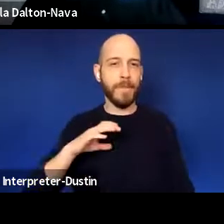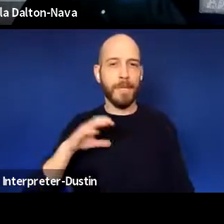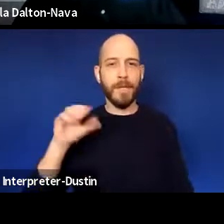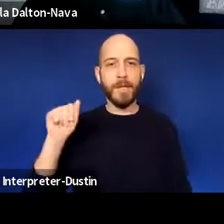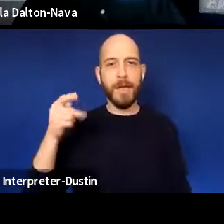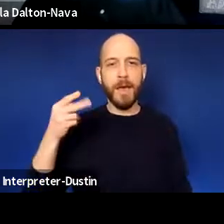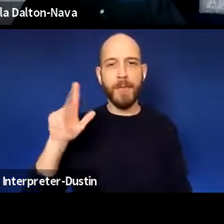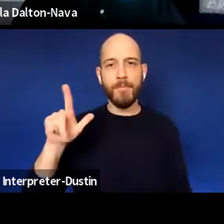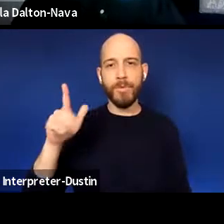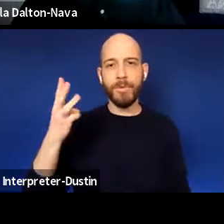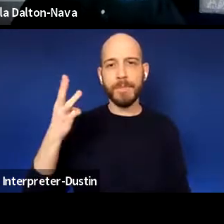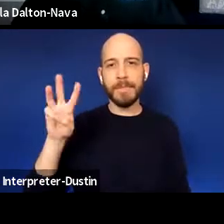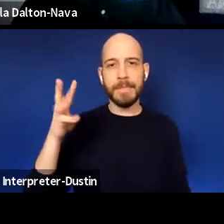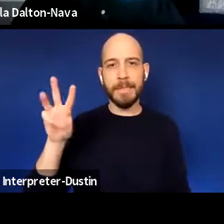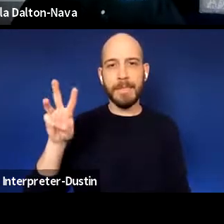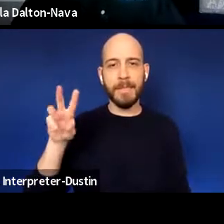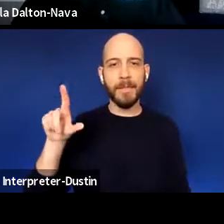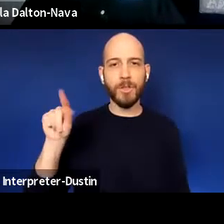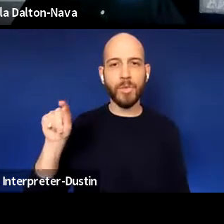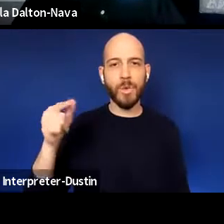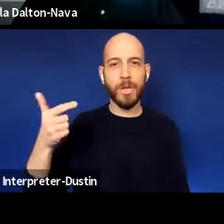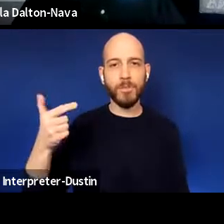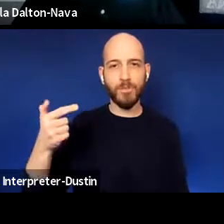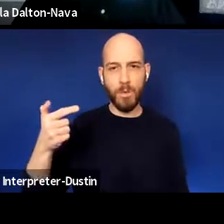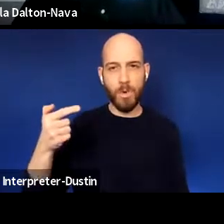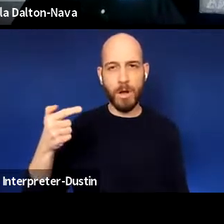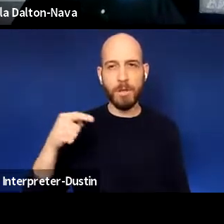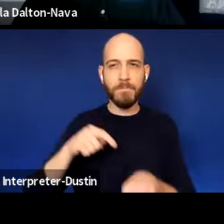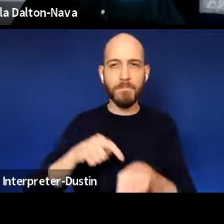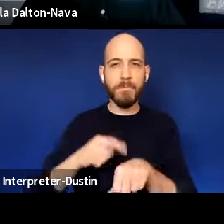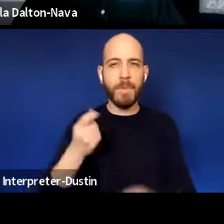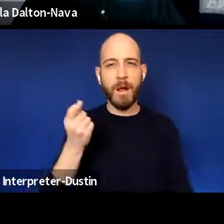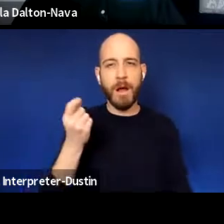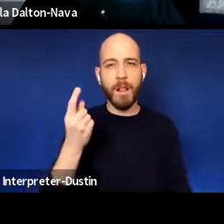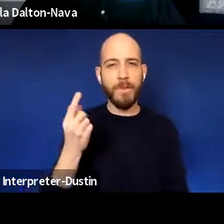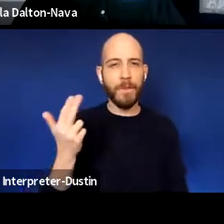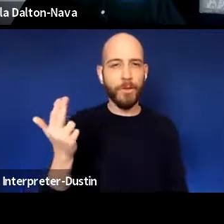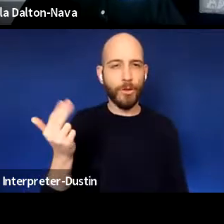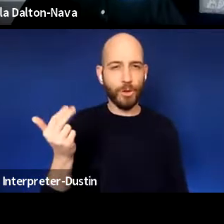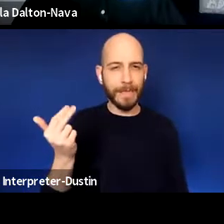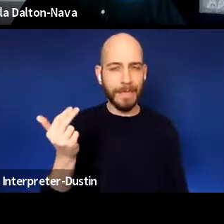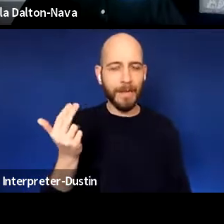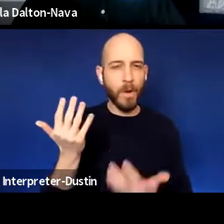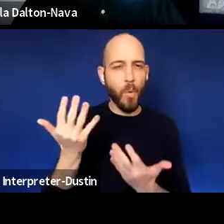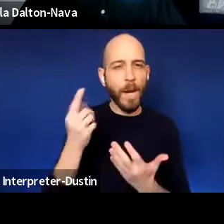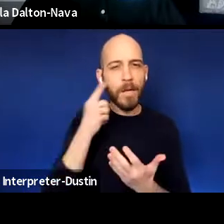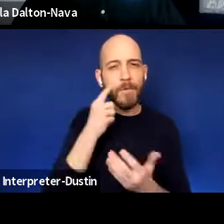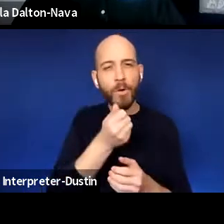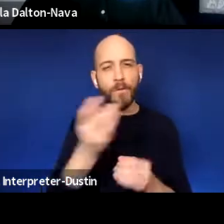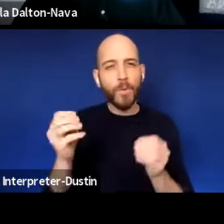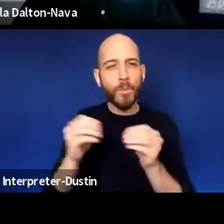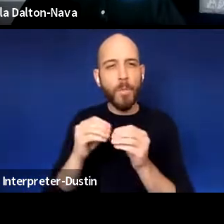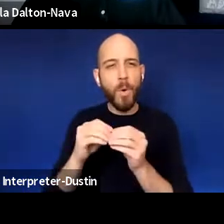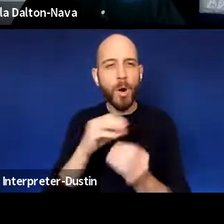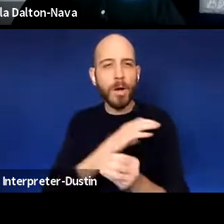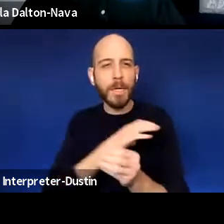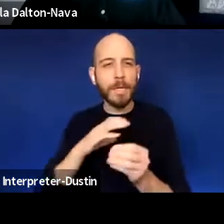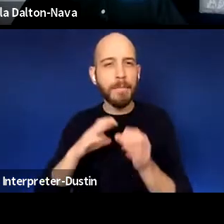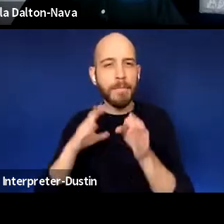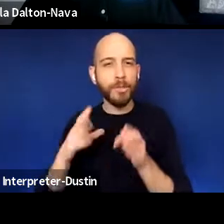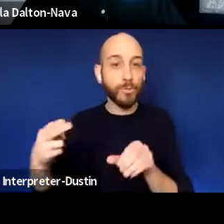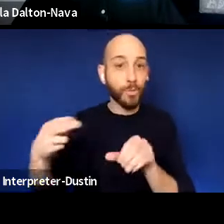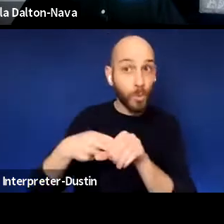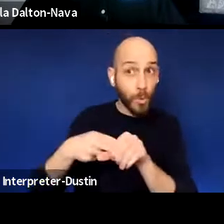is now 11:13 and we're waiting for a few other commissioners to join us so we have a quorum to conduct the meeting.